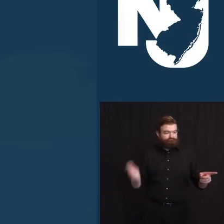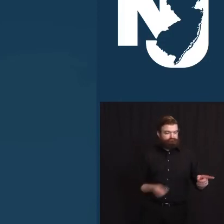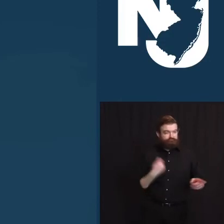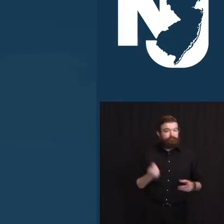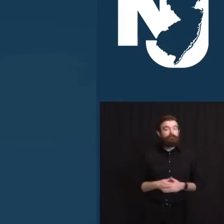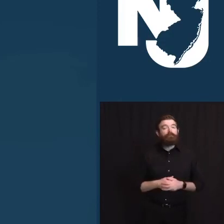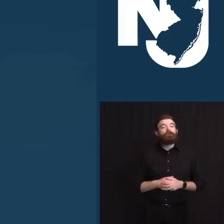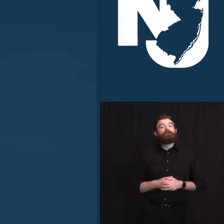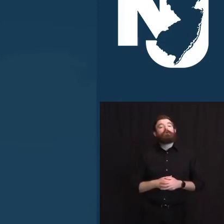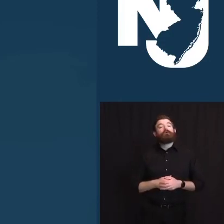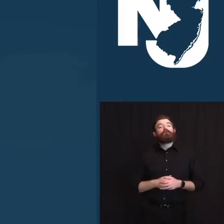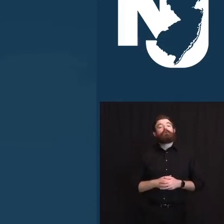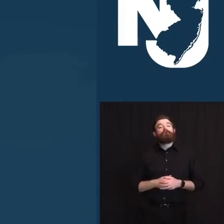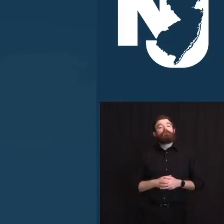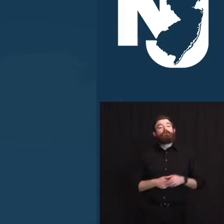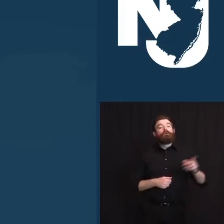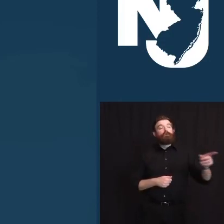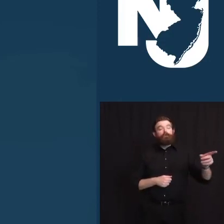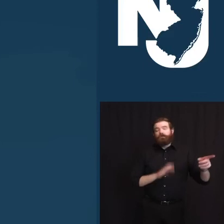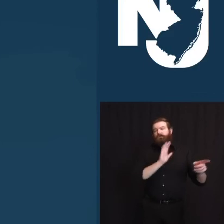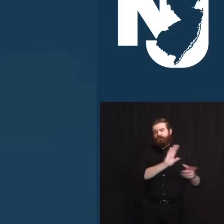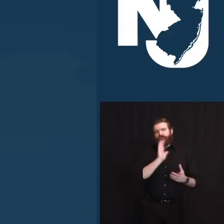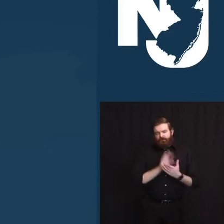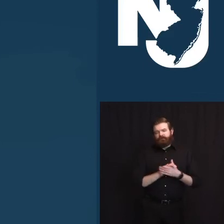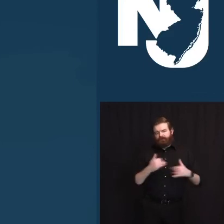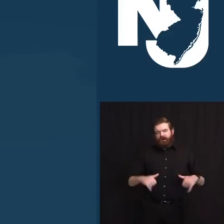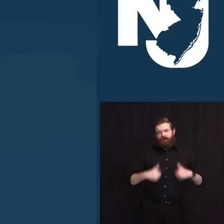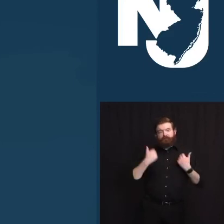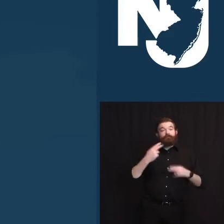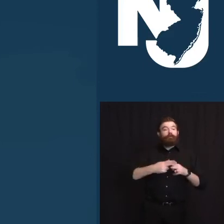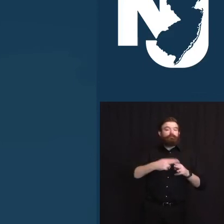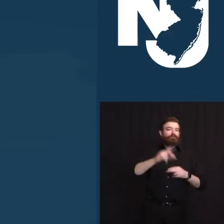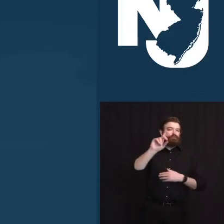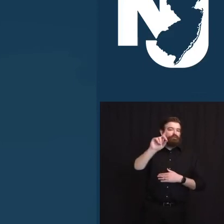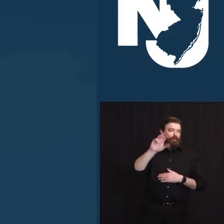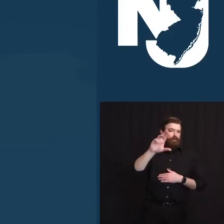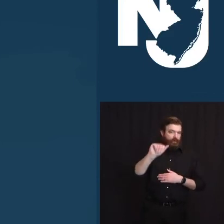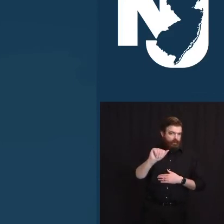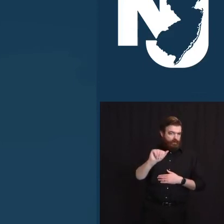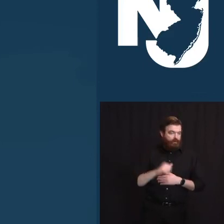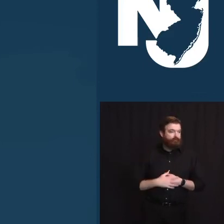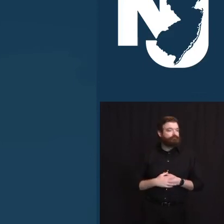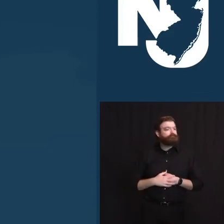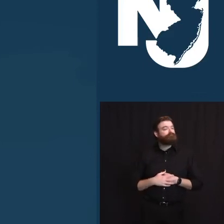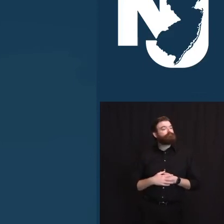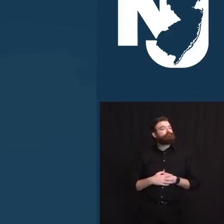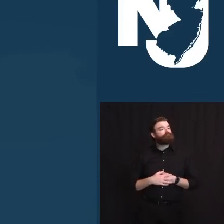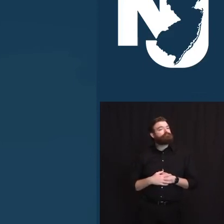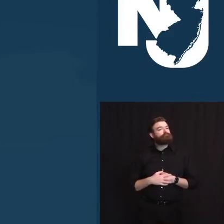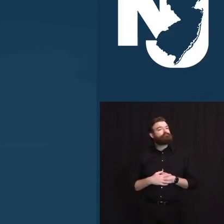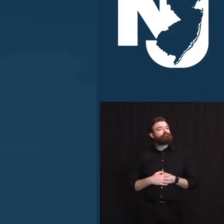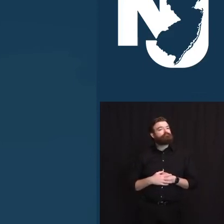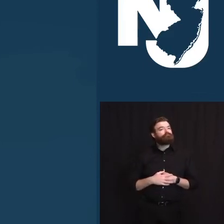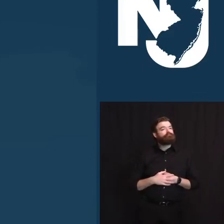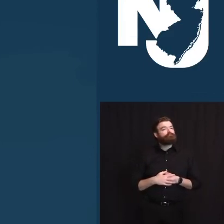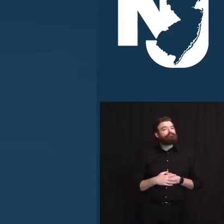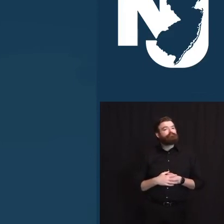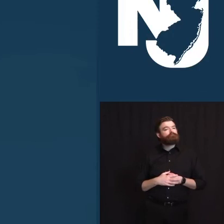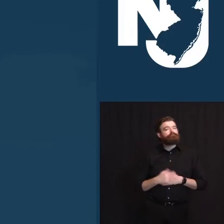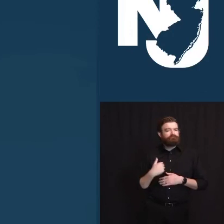his beloved wife, Dora, her name Dora Murphy Lynch. I had the honor of speaking with Dora on Wednesday, with